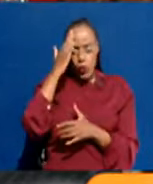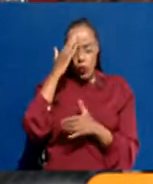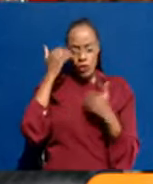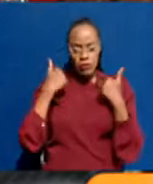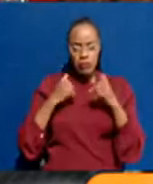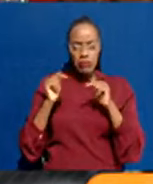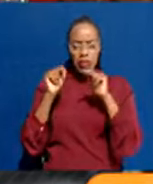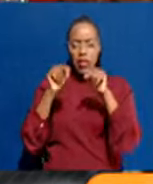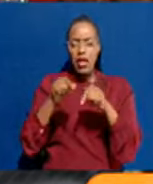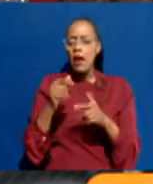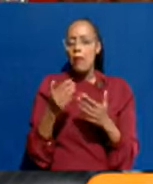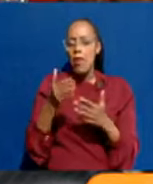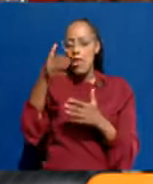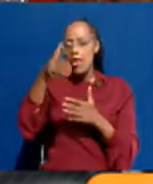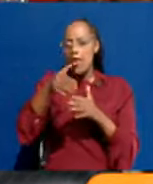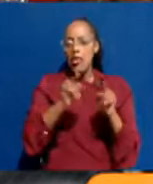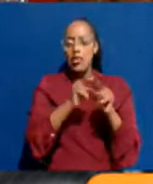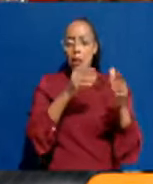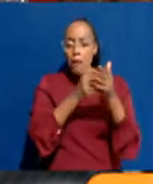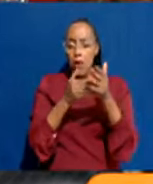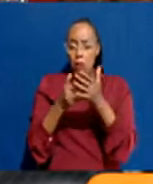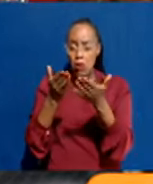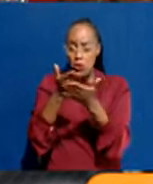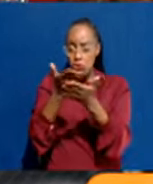here to block you.